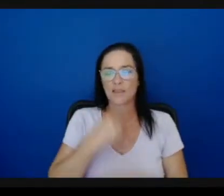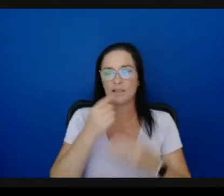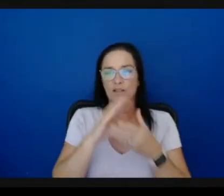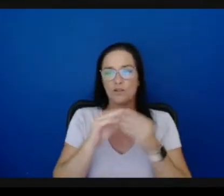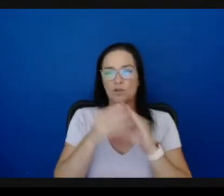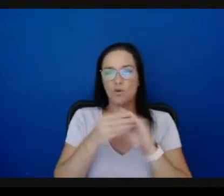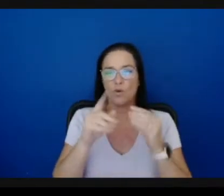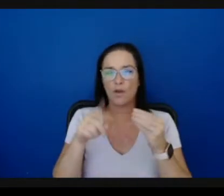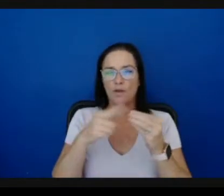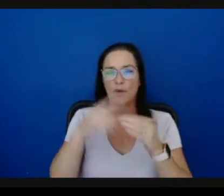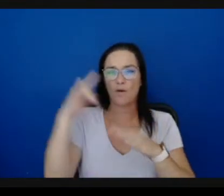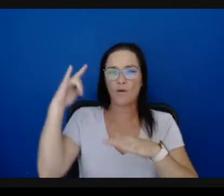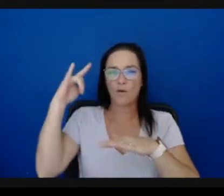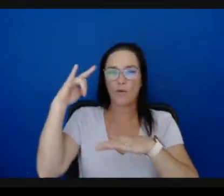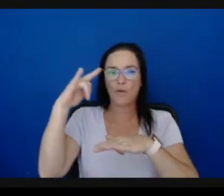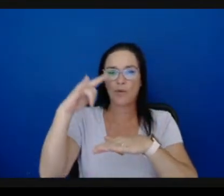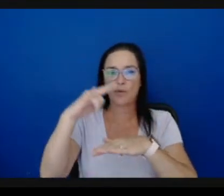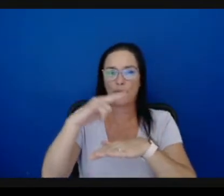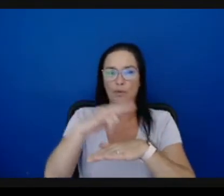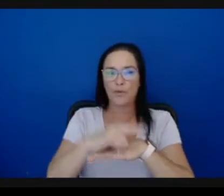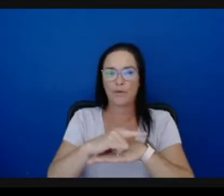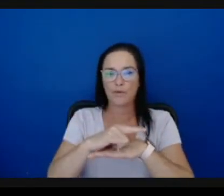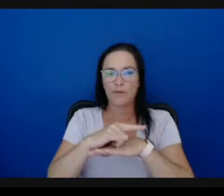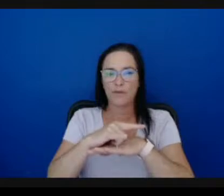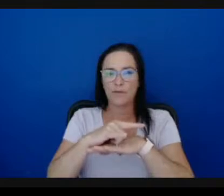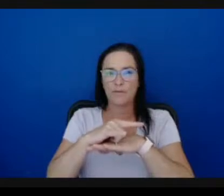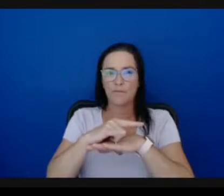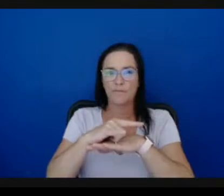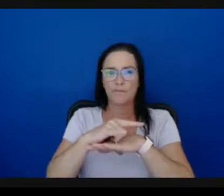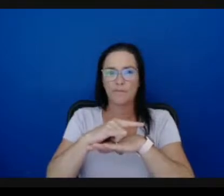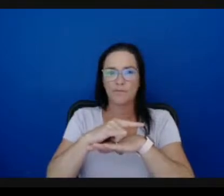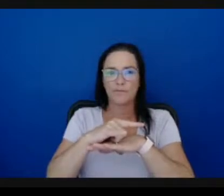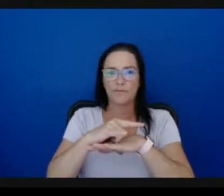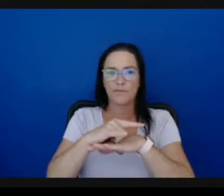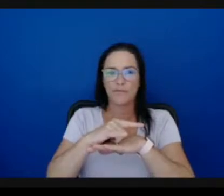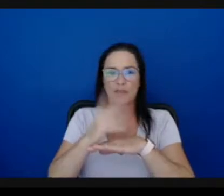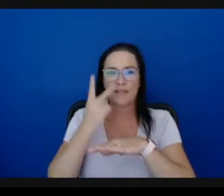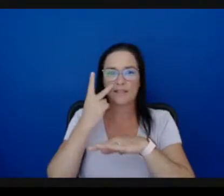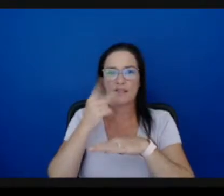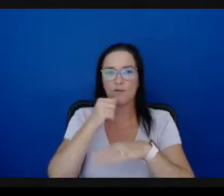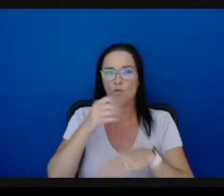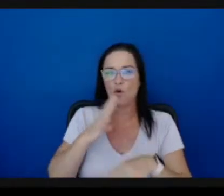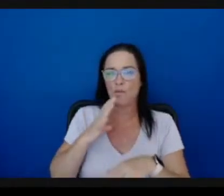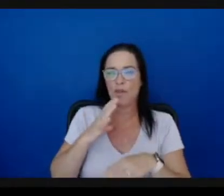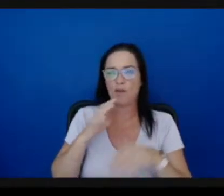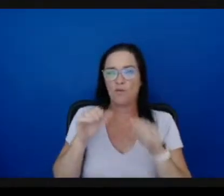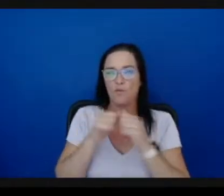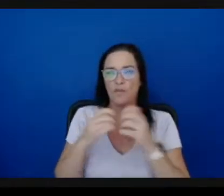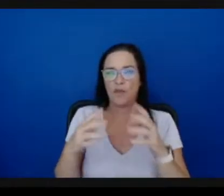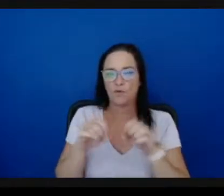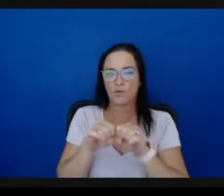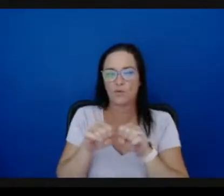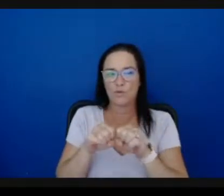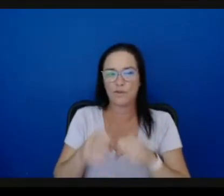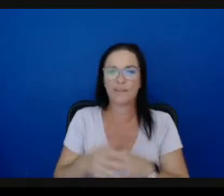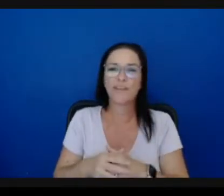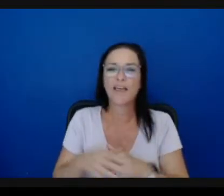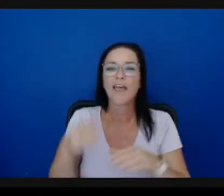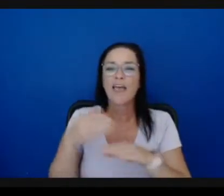this field on that airplane, coming across a woman barefoot. After this series of